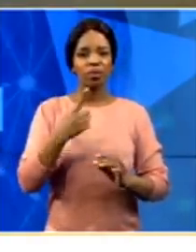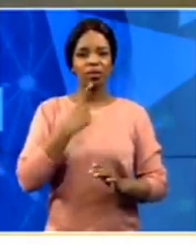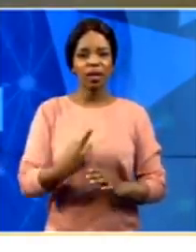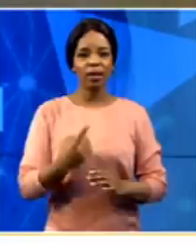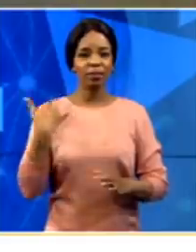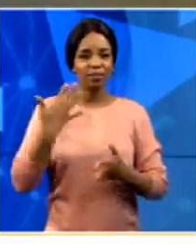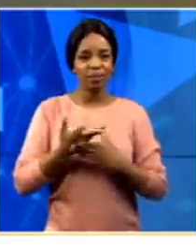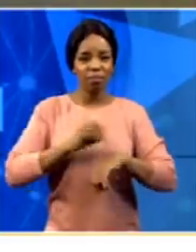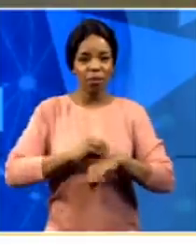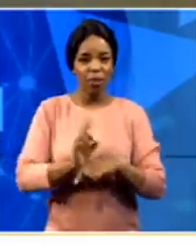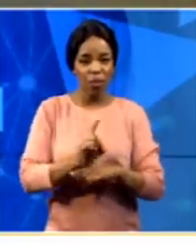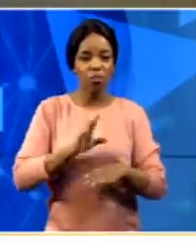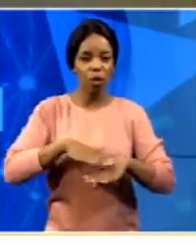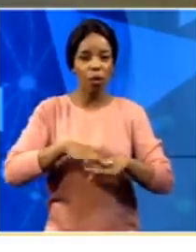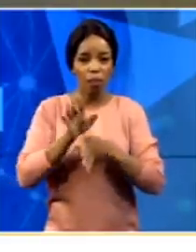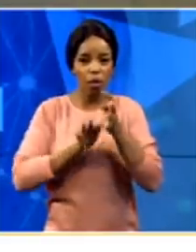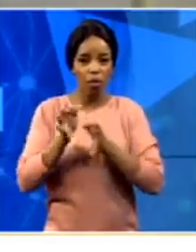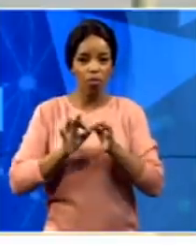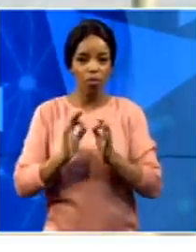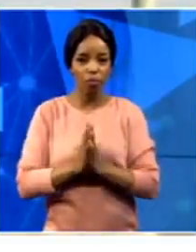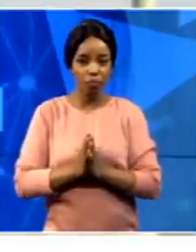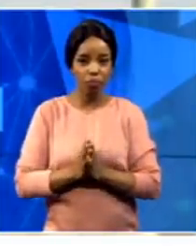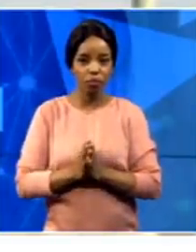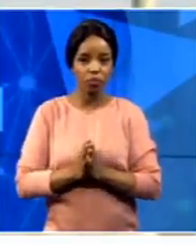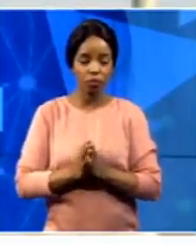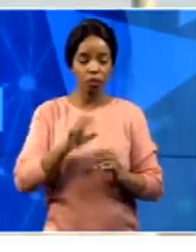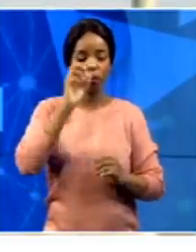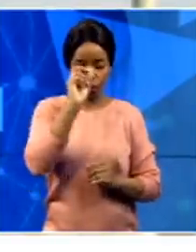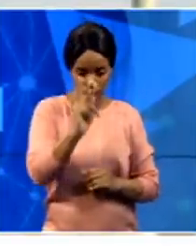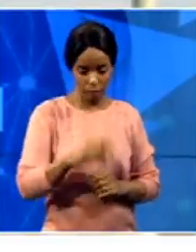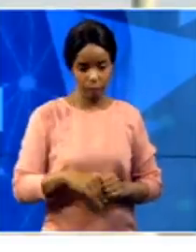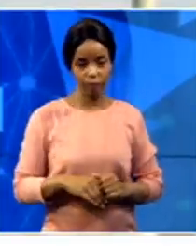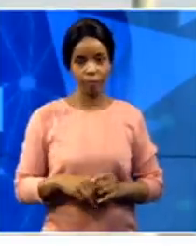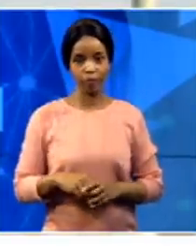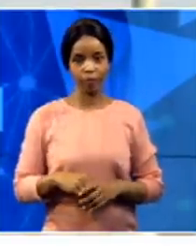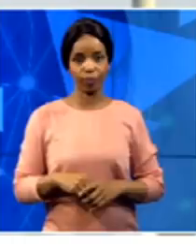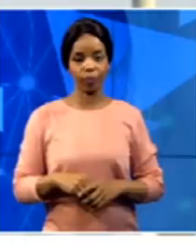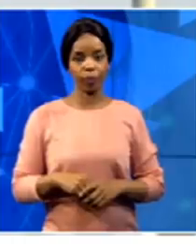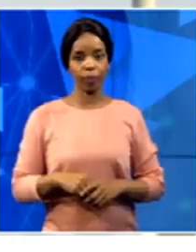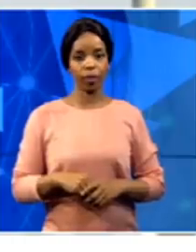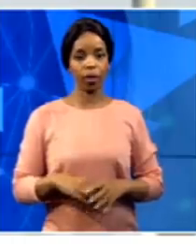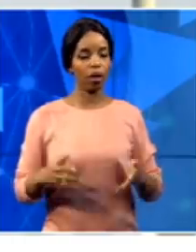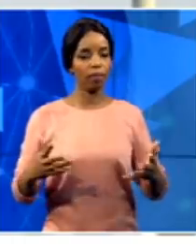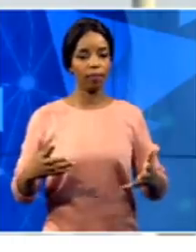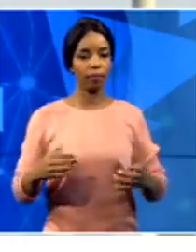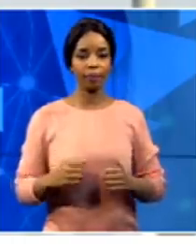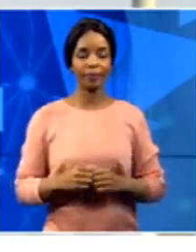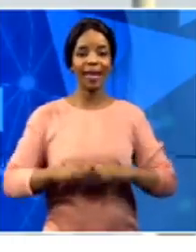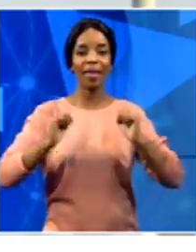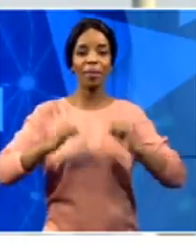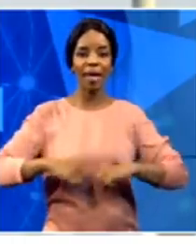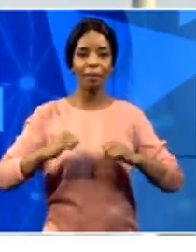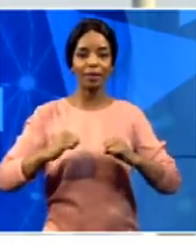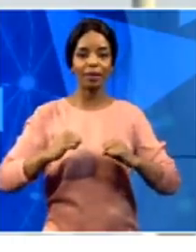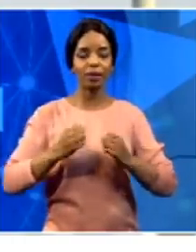What is the issue? Just talk to us. Perhaps give us more detail. Okay. All right. We don't have the permit, and we